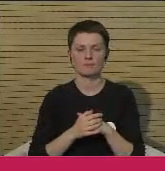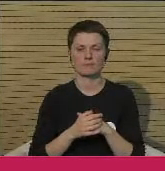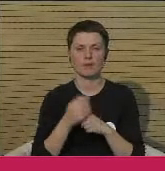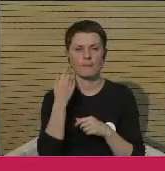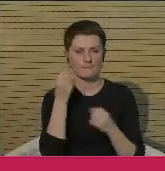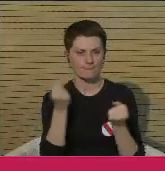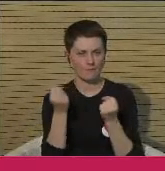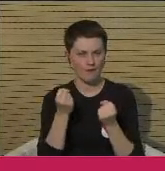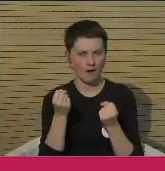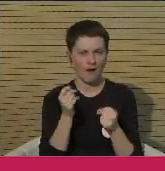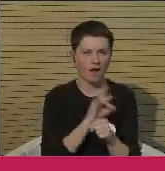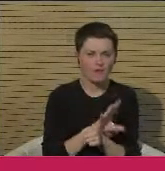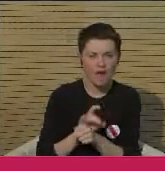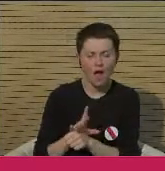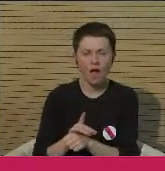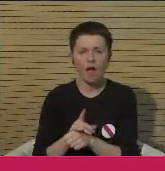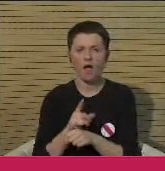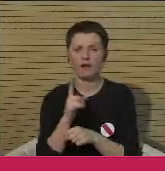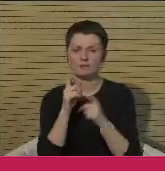politics,